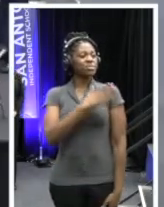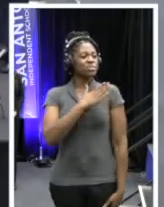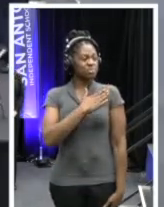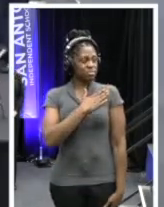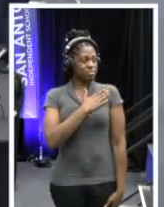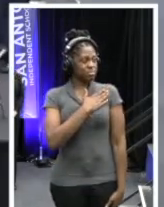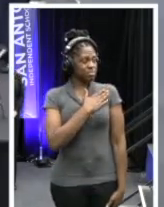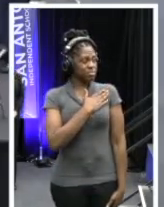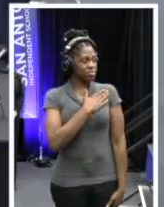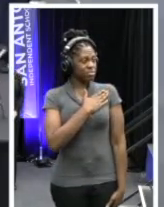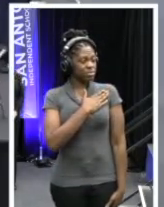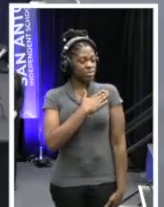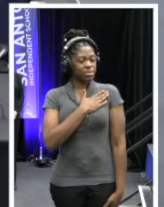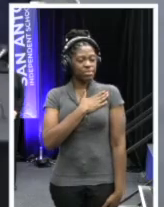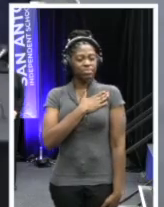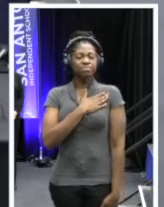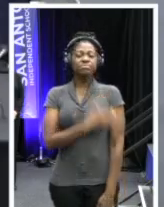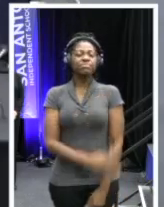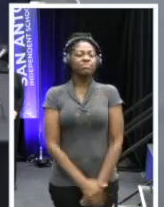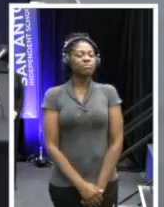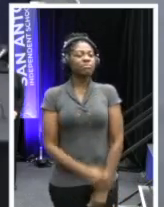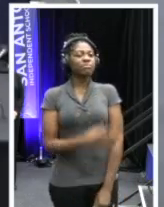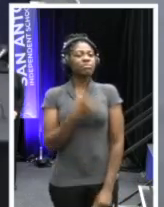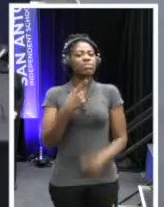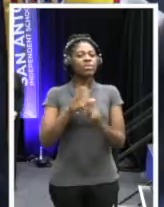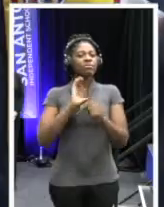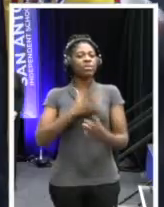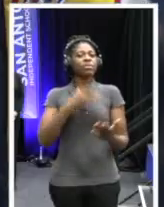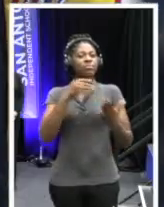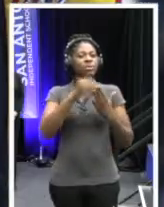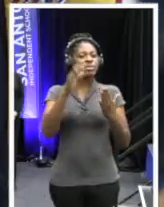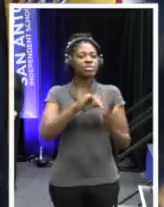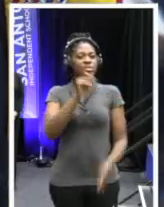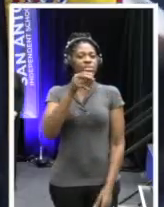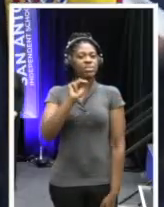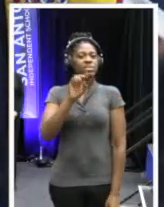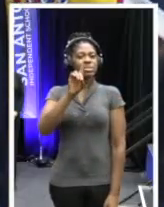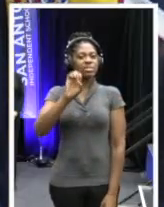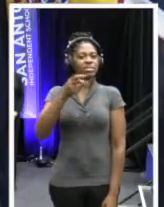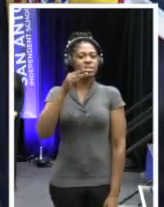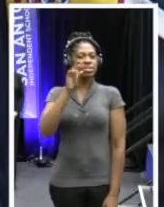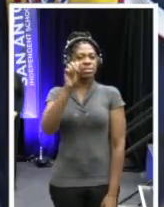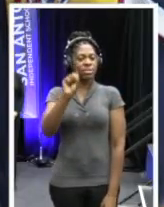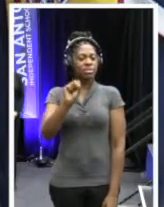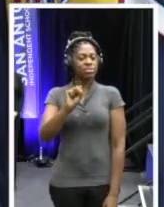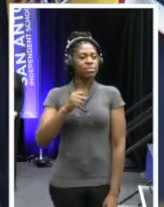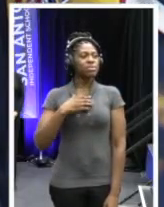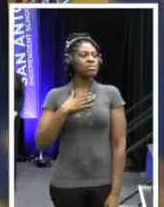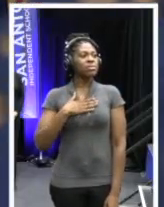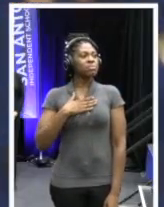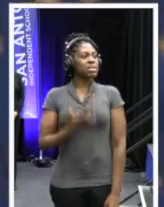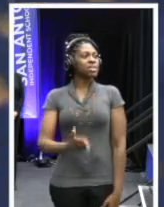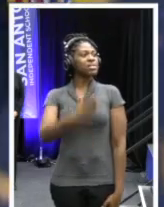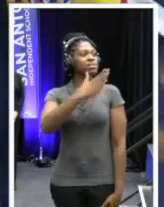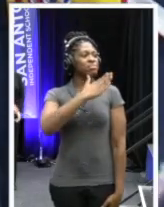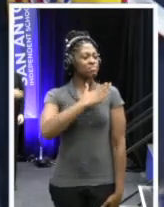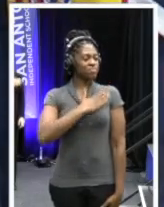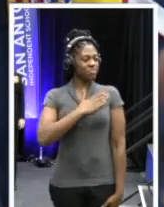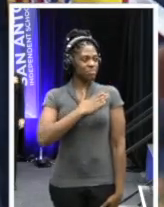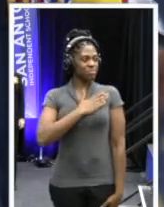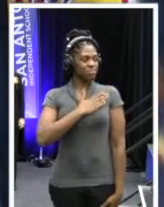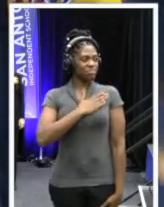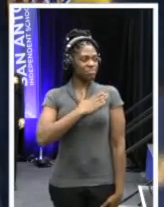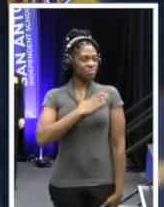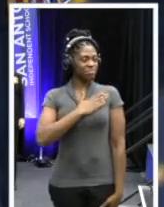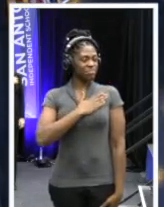The Pledge of Allegiance and the Pledge to the Texas flag will be presented by John DeHoyos. Will the audience please place your hand over your heart for the Pledge of